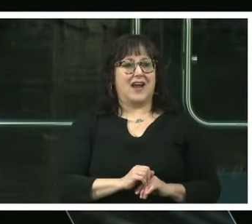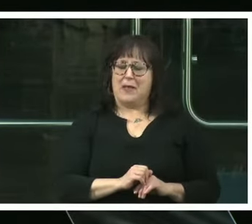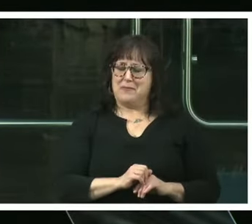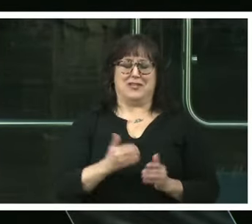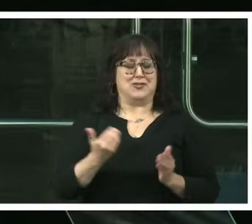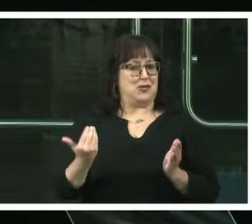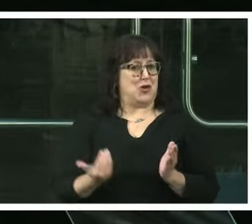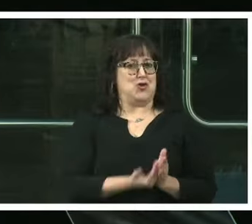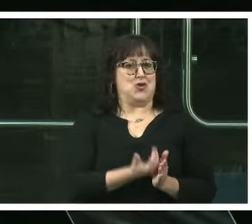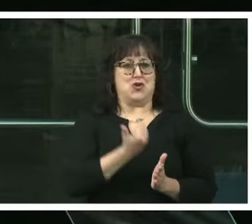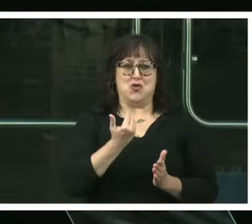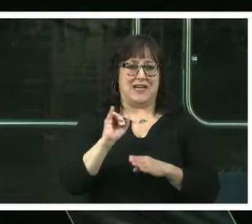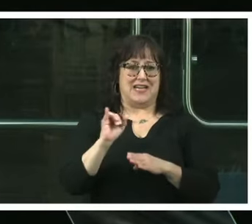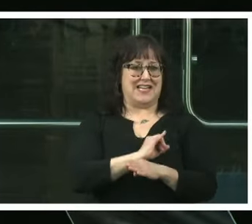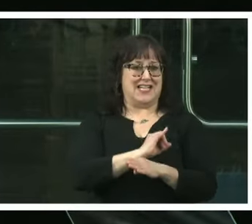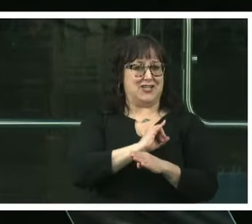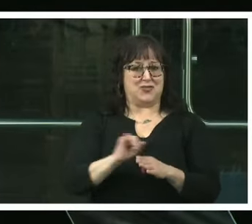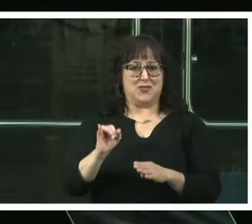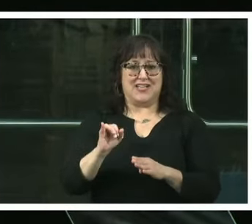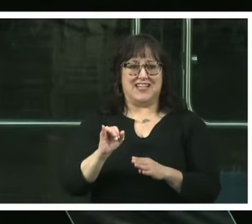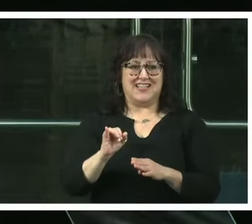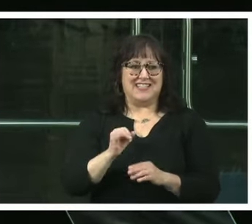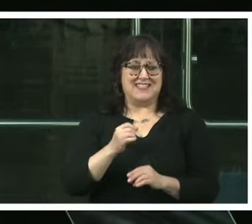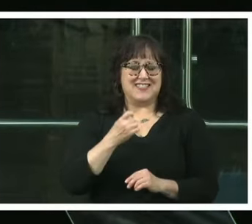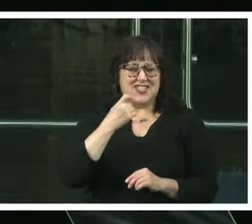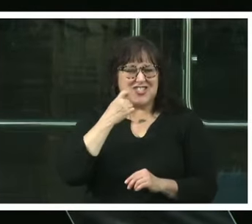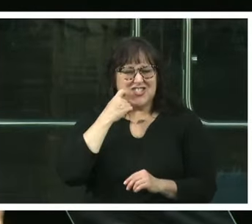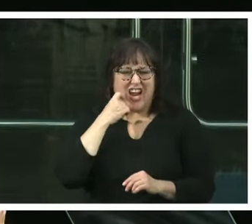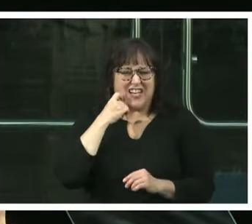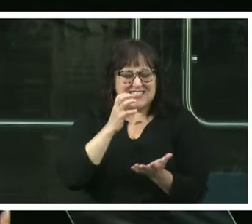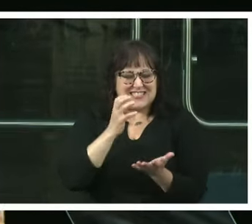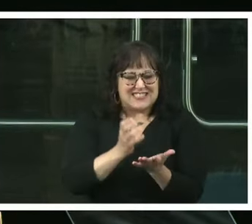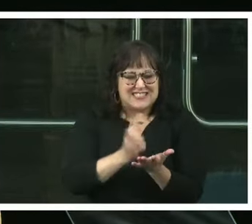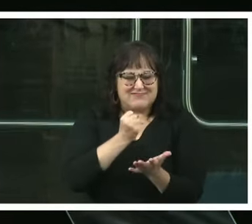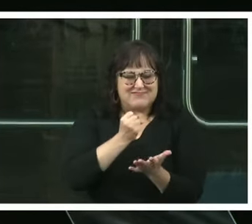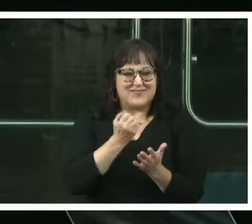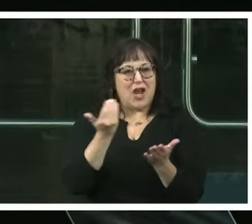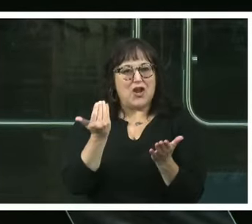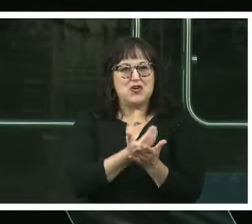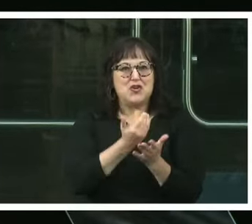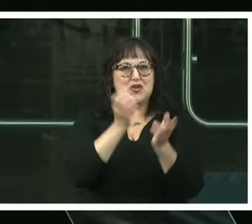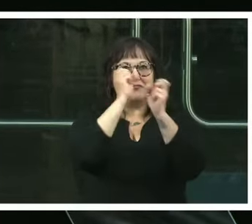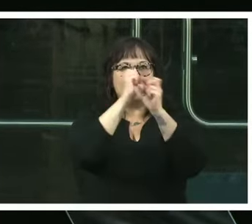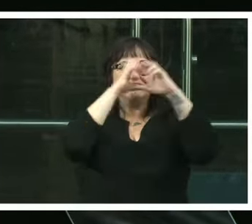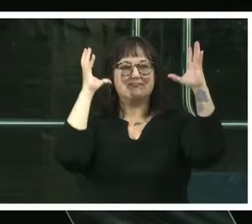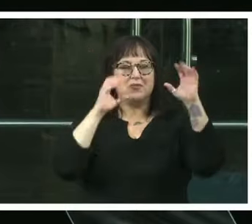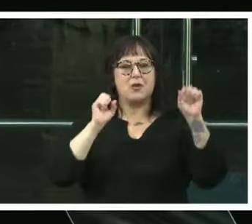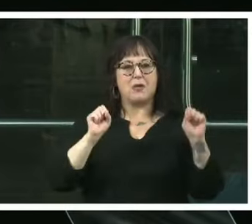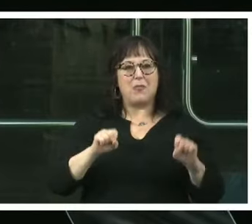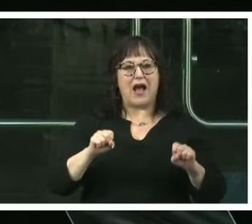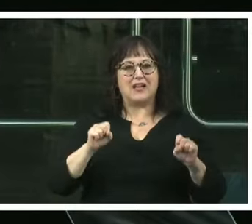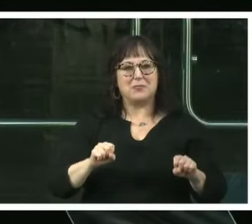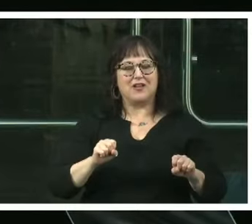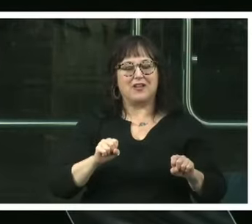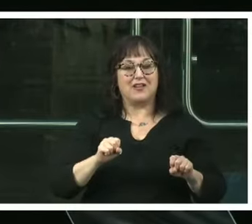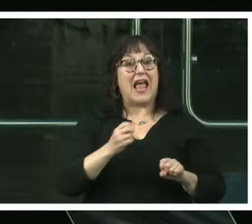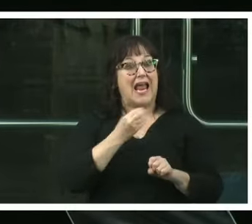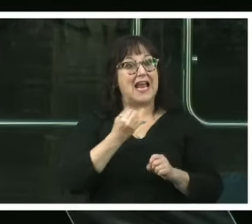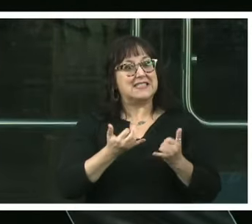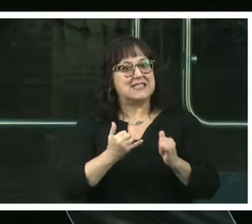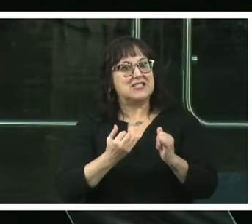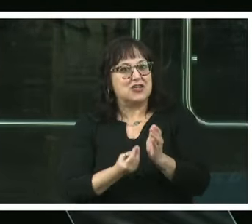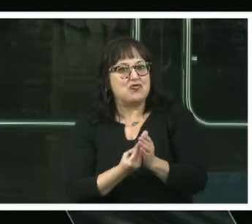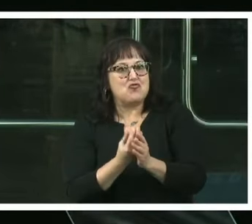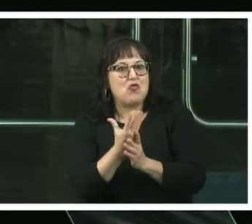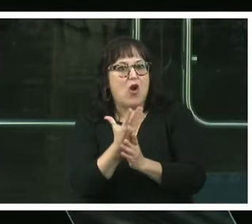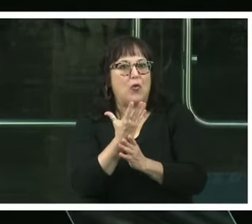industry that is just tapping into a new vision of what's possible and growing